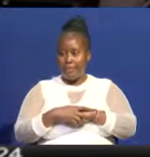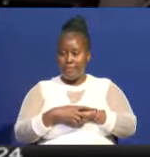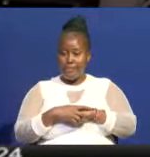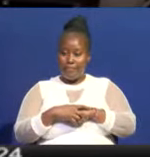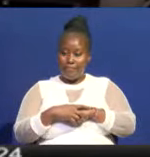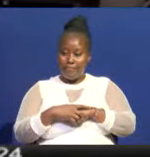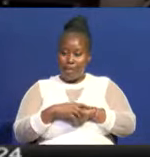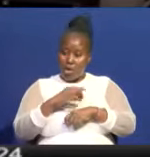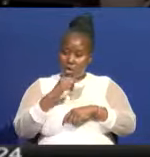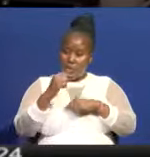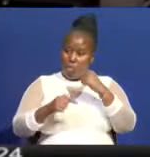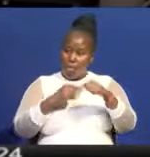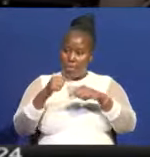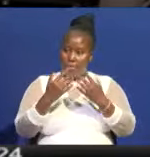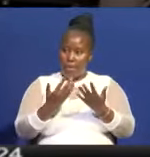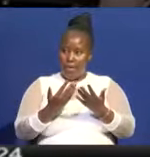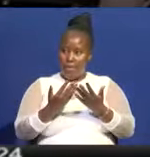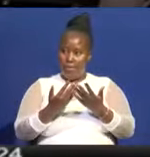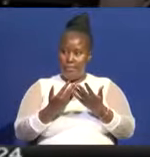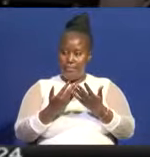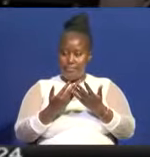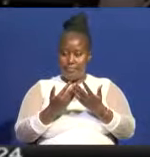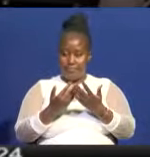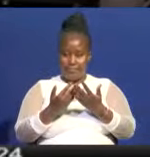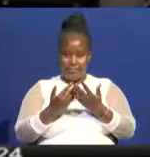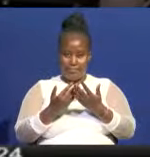It goes further, Honorable Speaker.